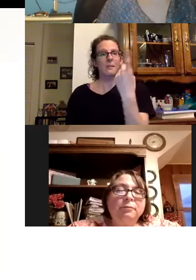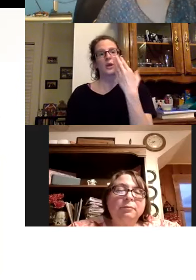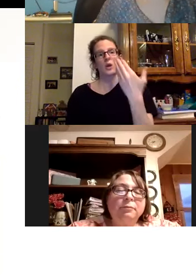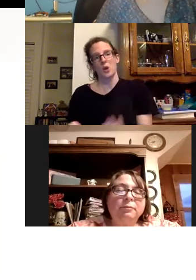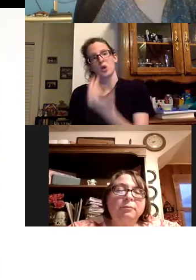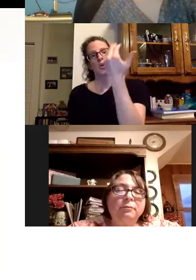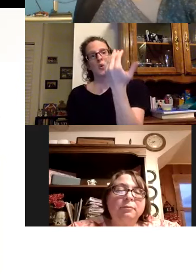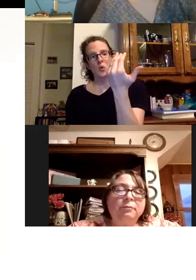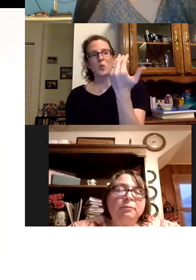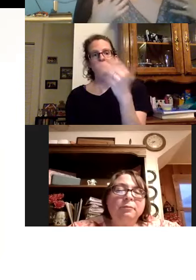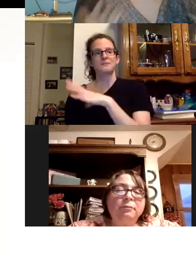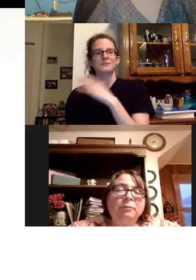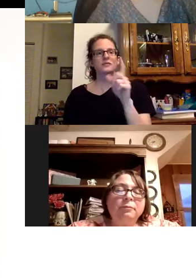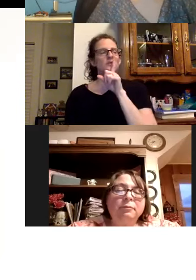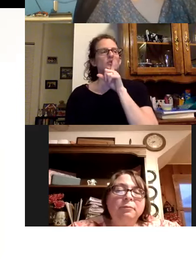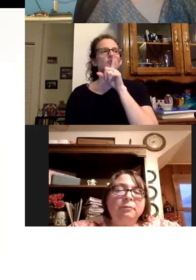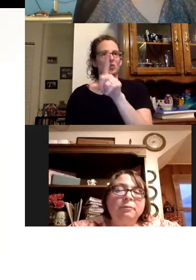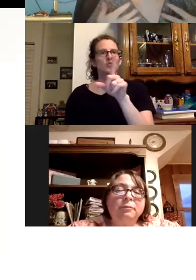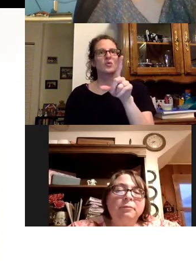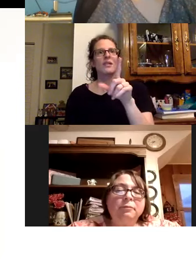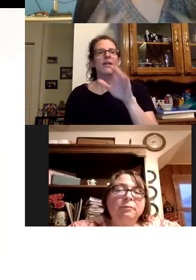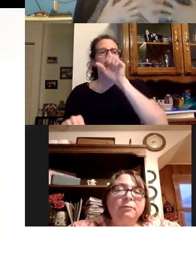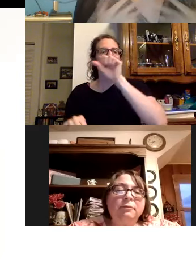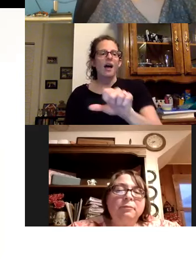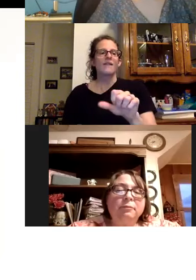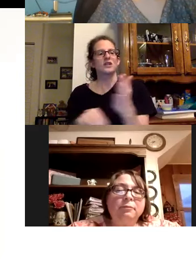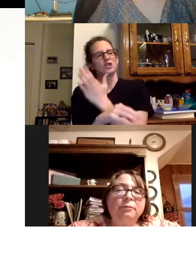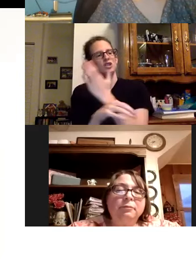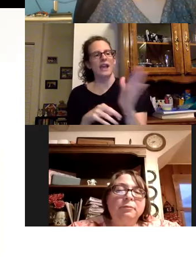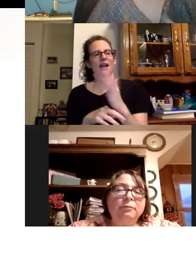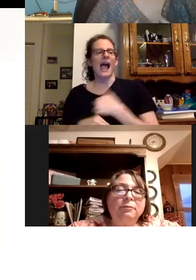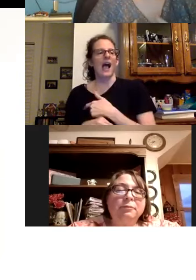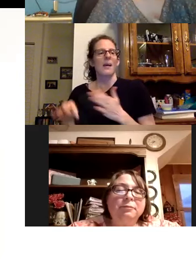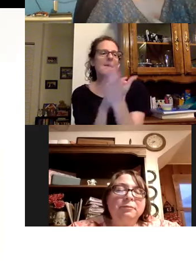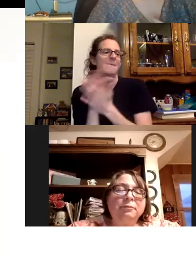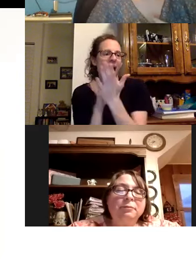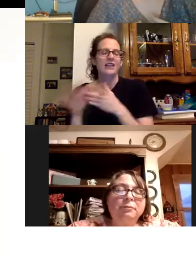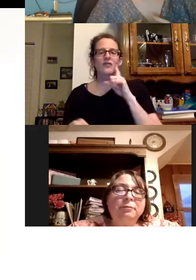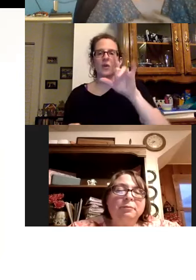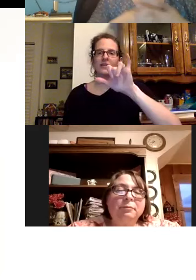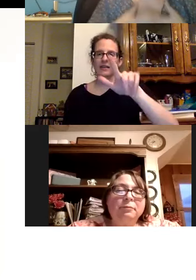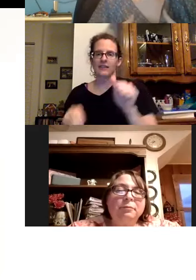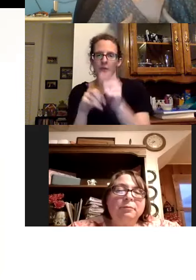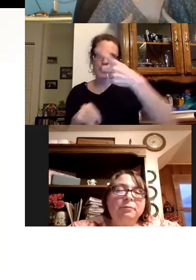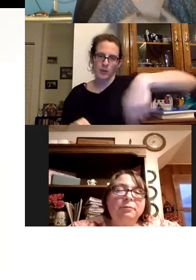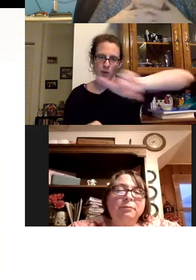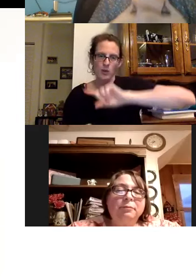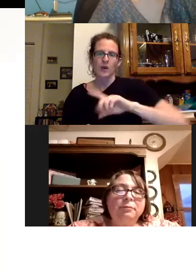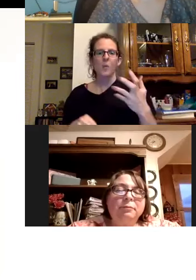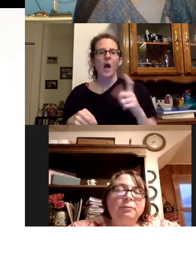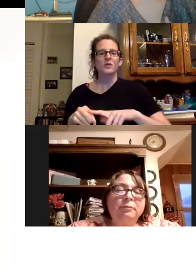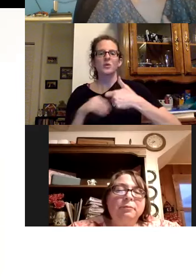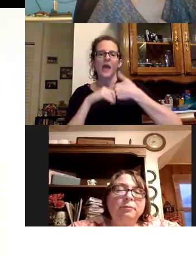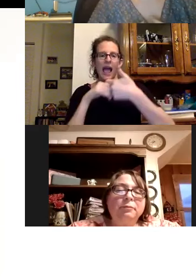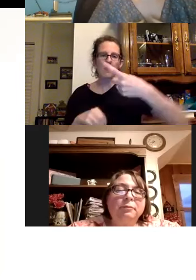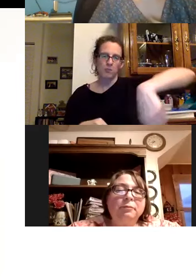we truly love sharing our passion of Young Living with all of you. We want to help you in your